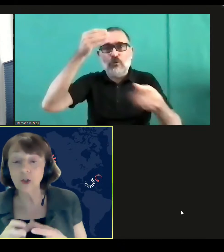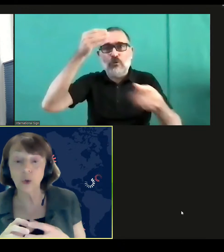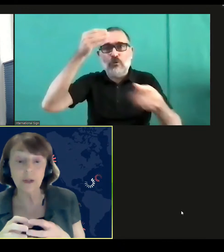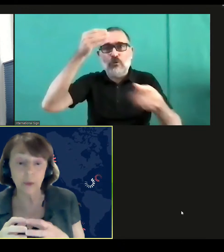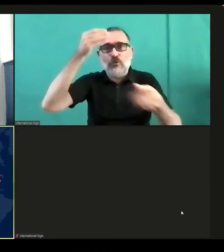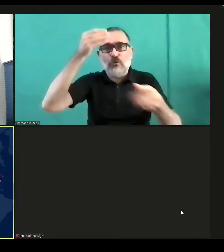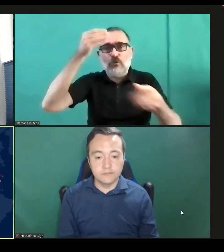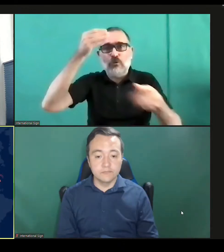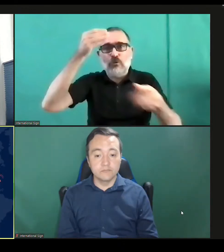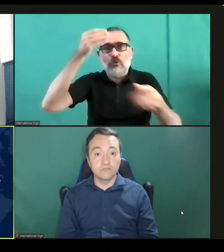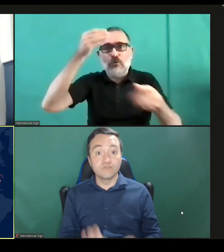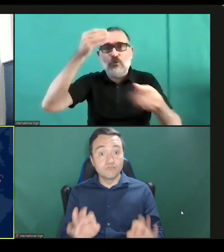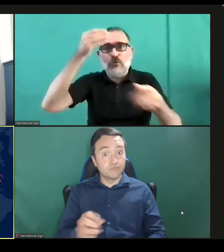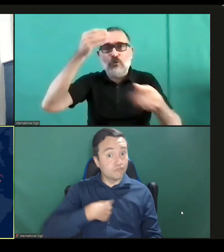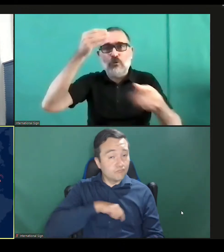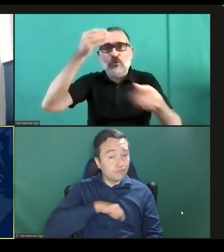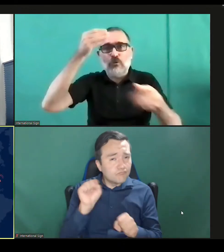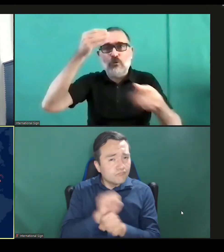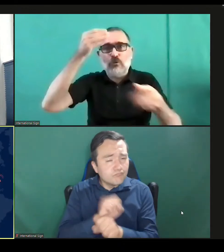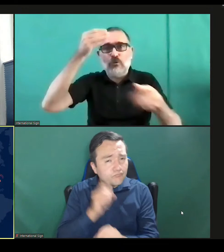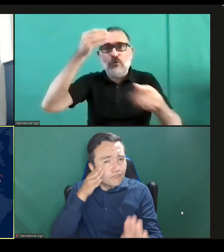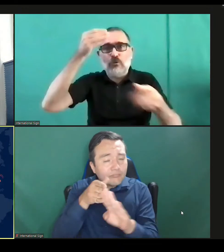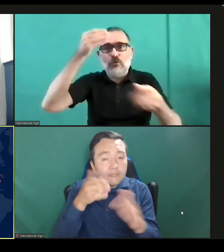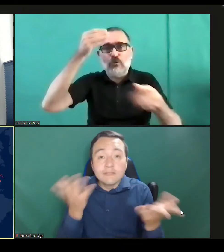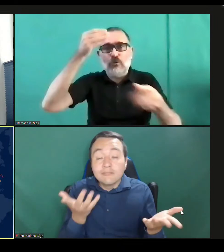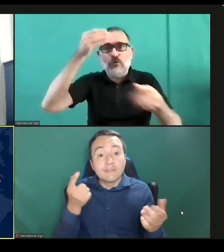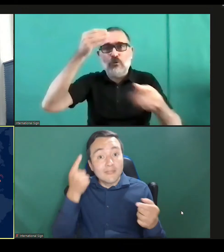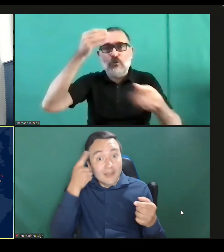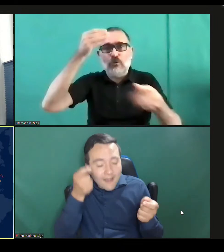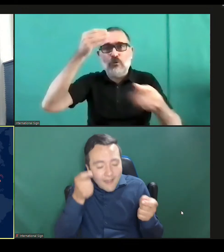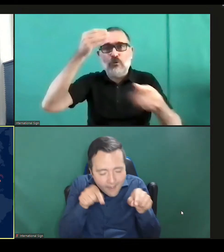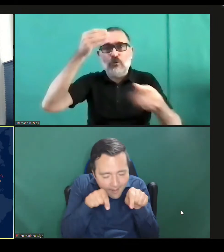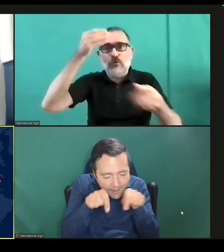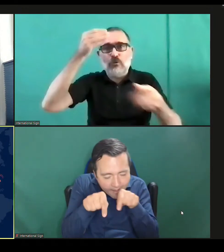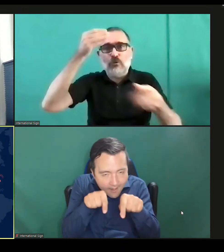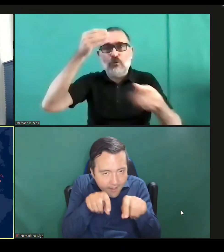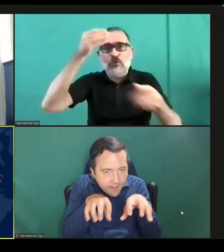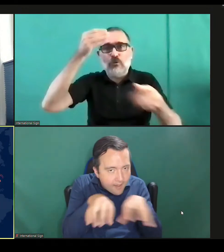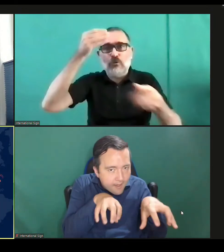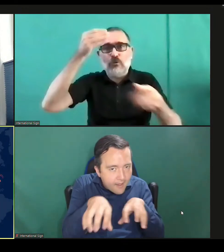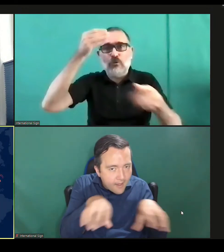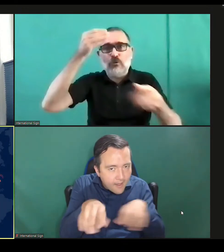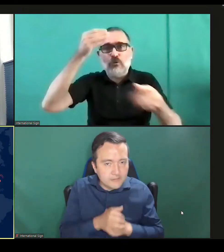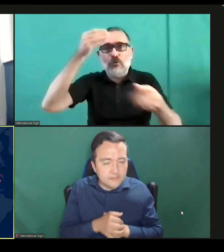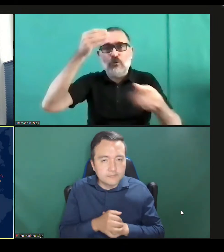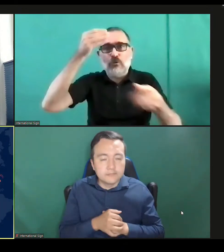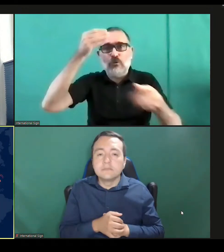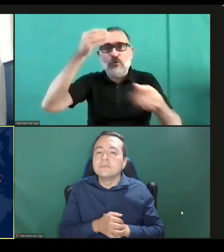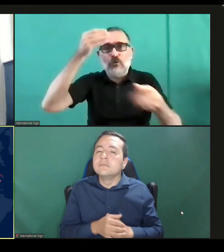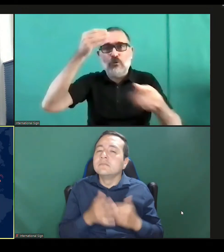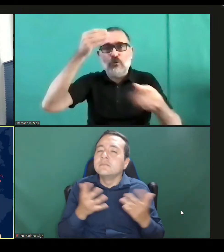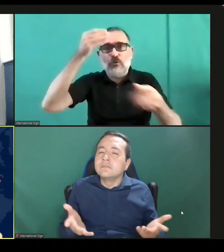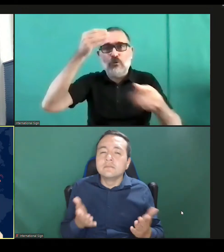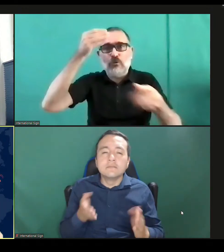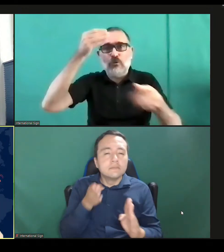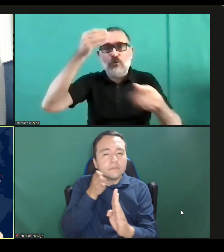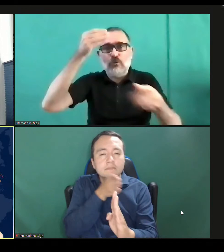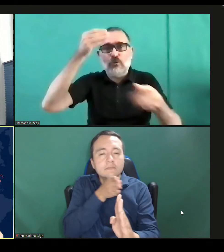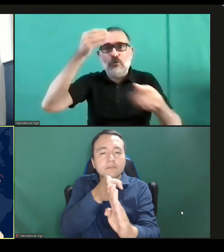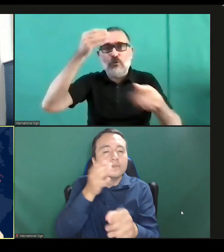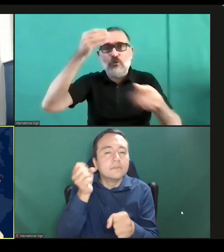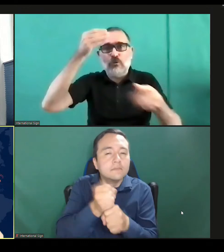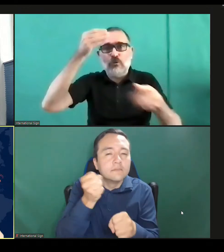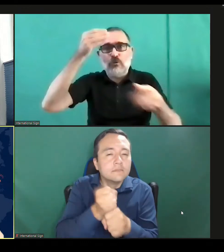One of the things that our organization has done is put together an alcohol strategy working group. And we